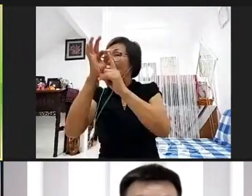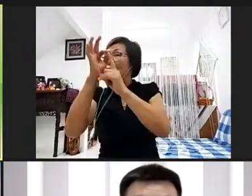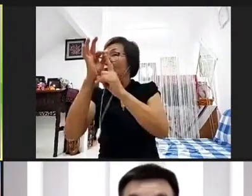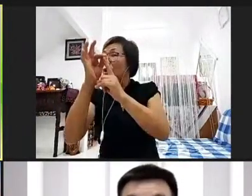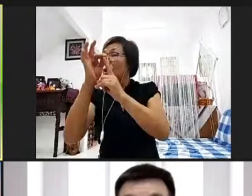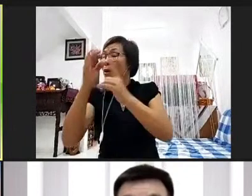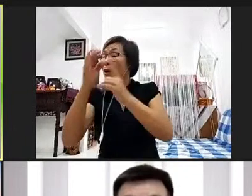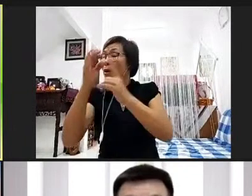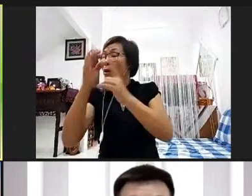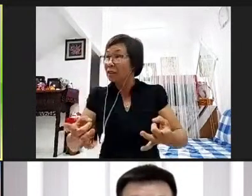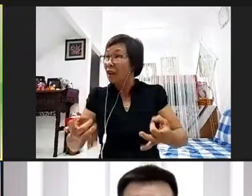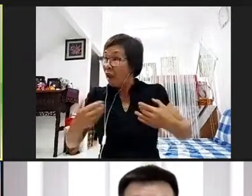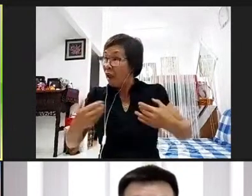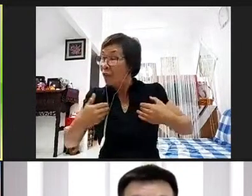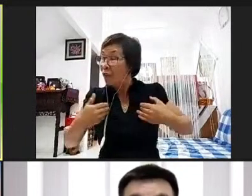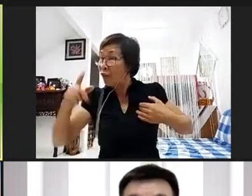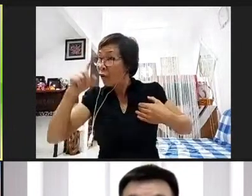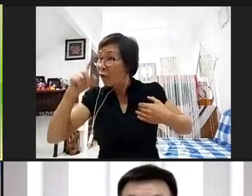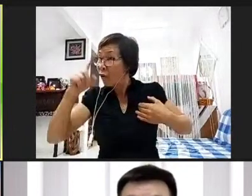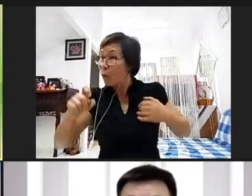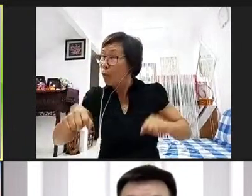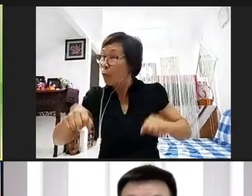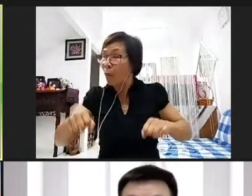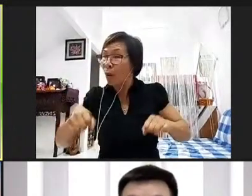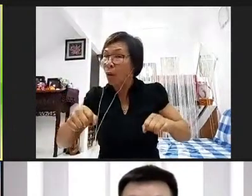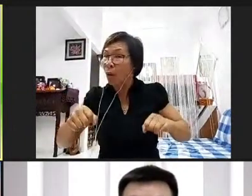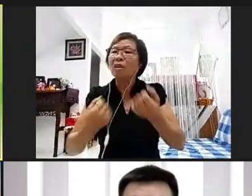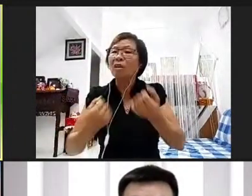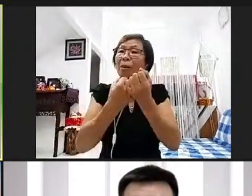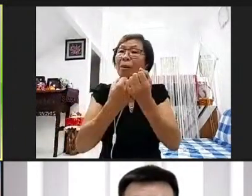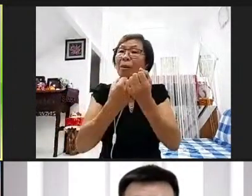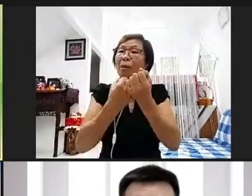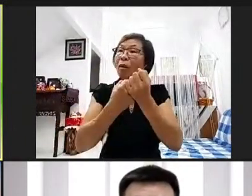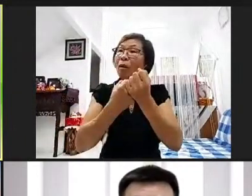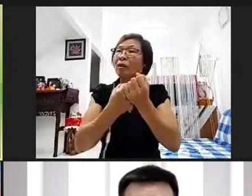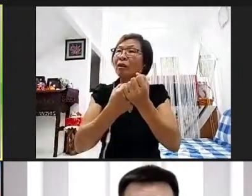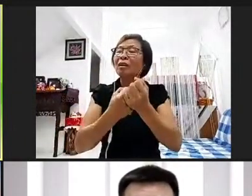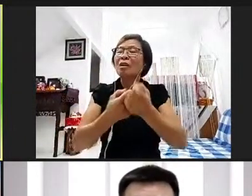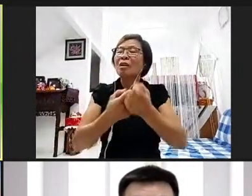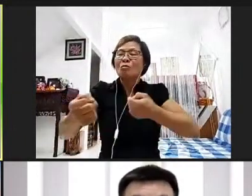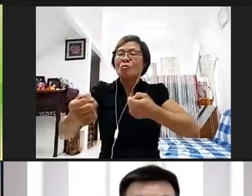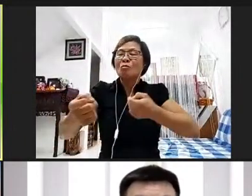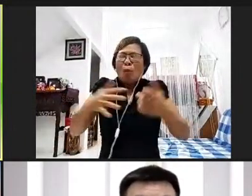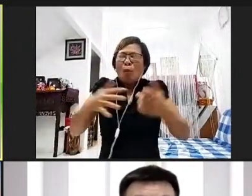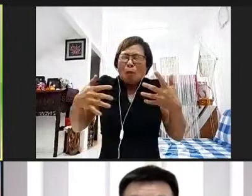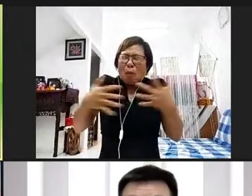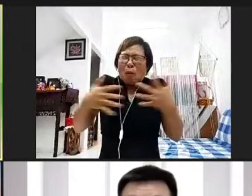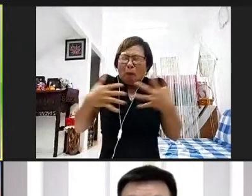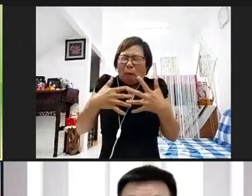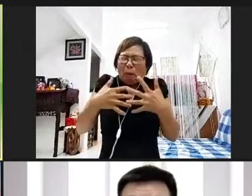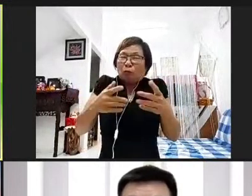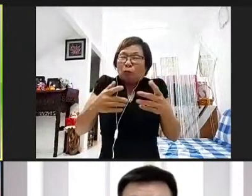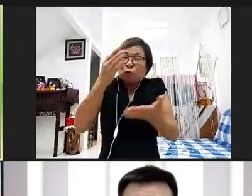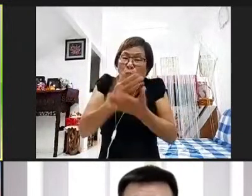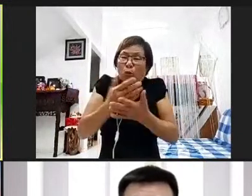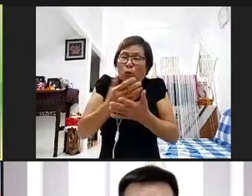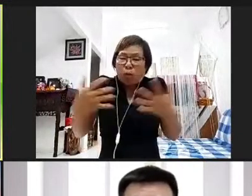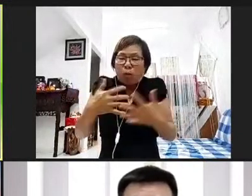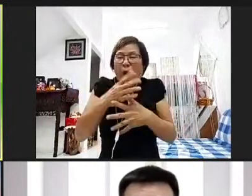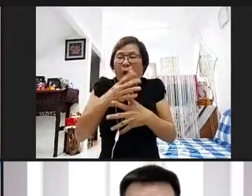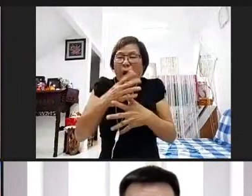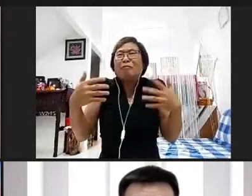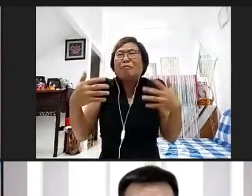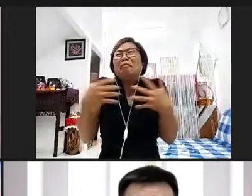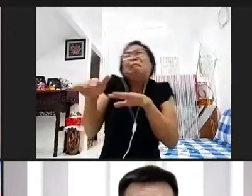meditation practice that could also support us in managing our phobia and fear? Dr.